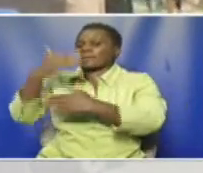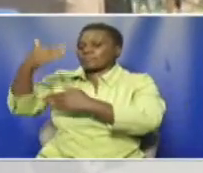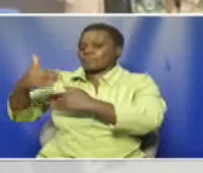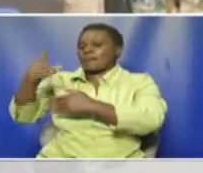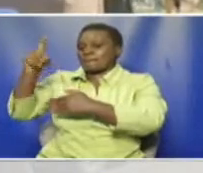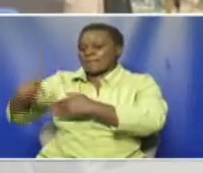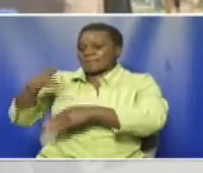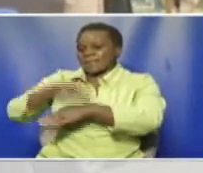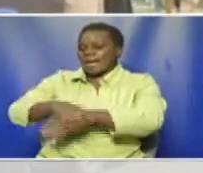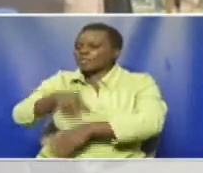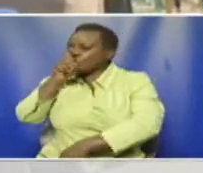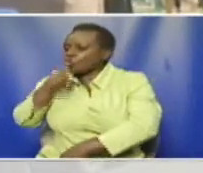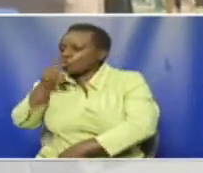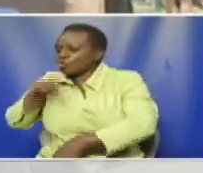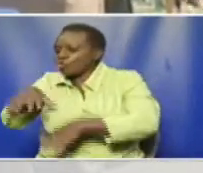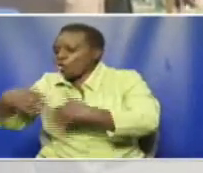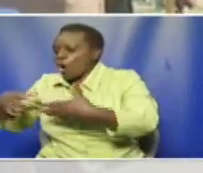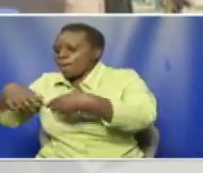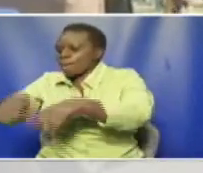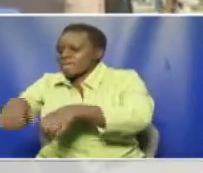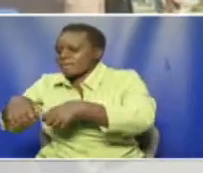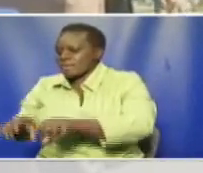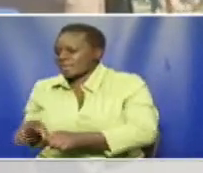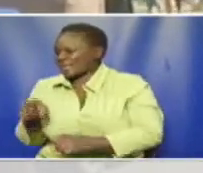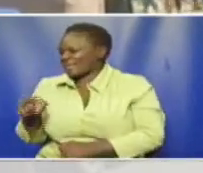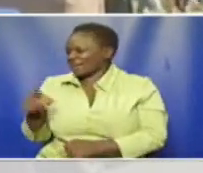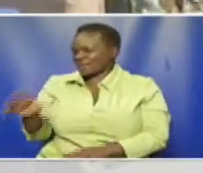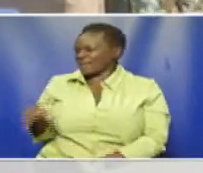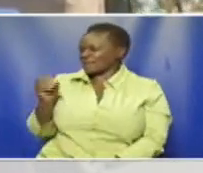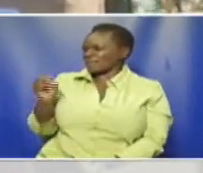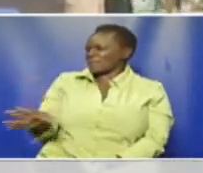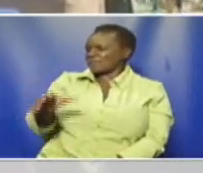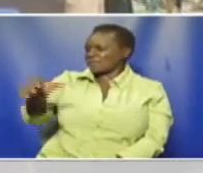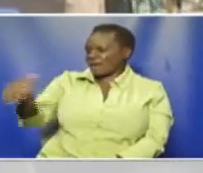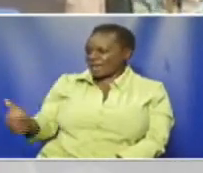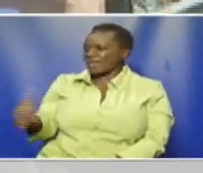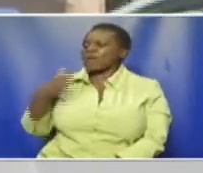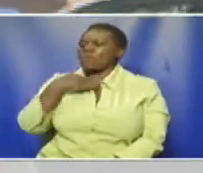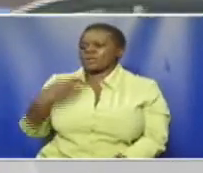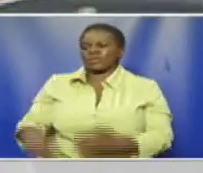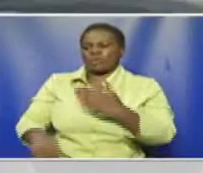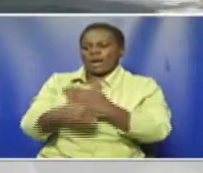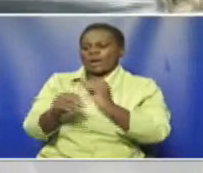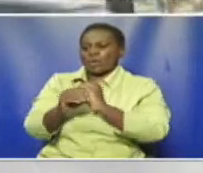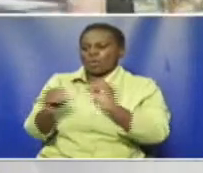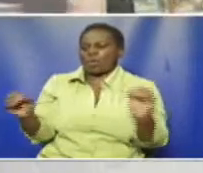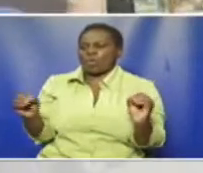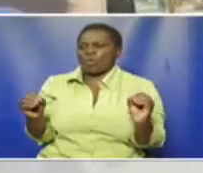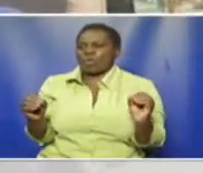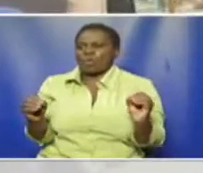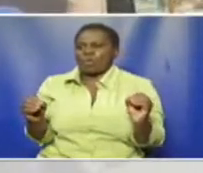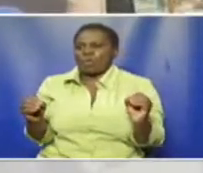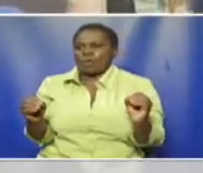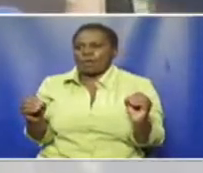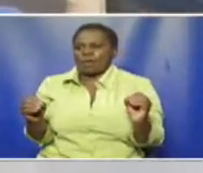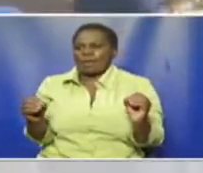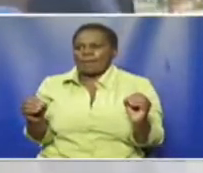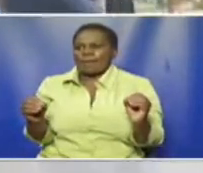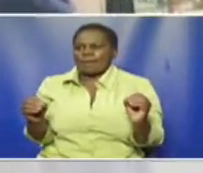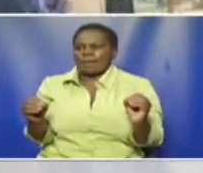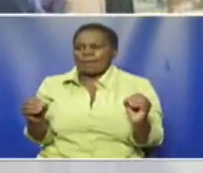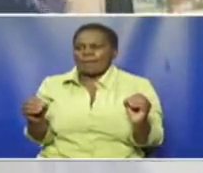inamlazima achukue tuktuk ama pikipiki. Sasa ni gharama nyingine ambayo yeye hutoka ni tuda mpaka